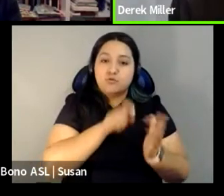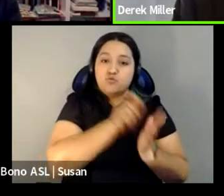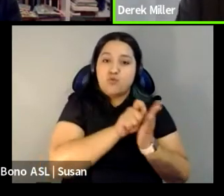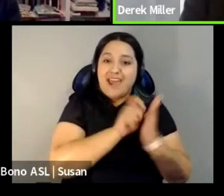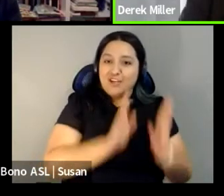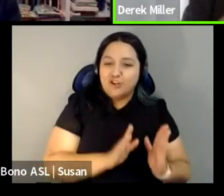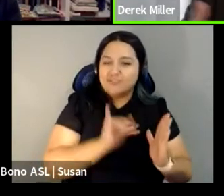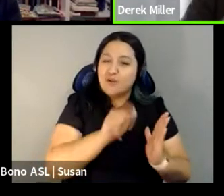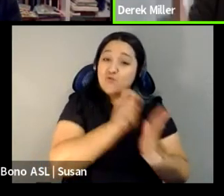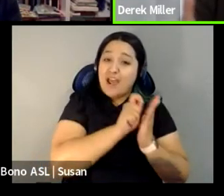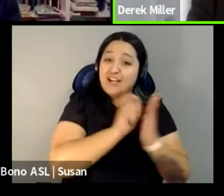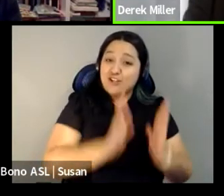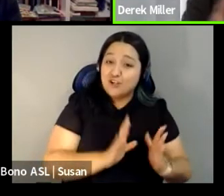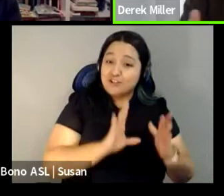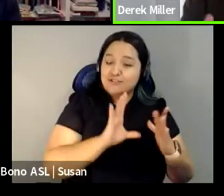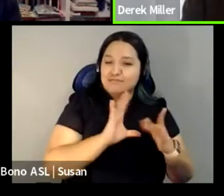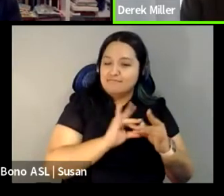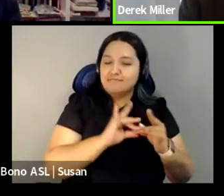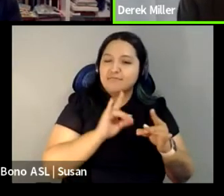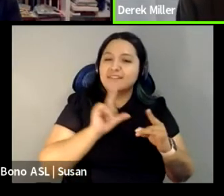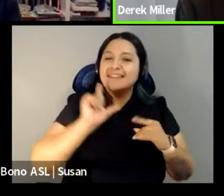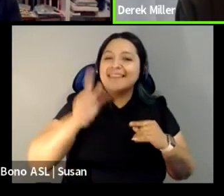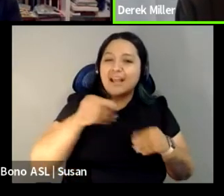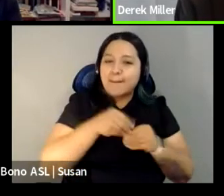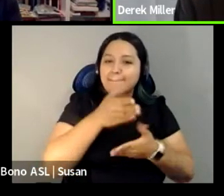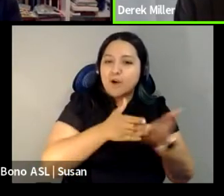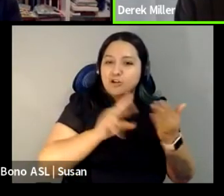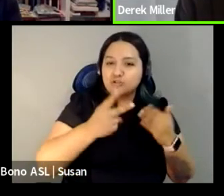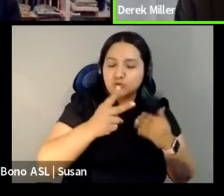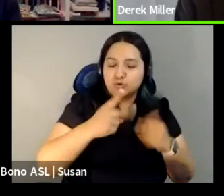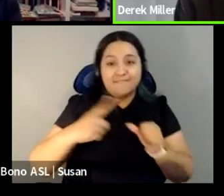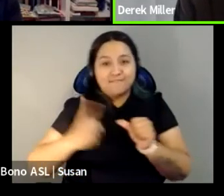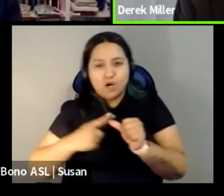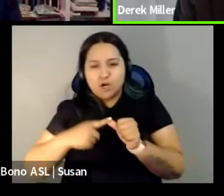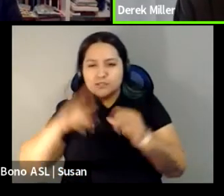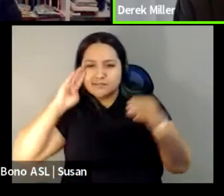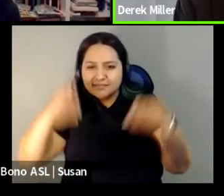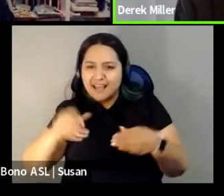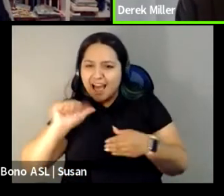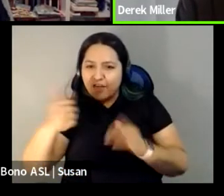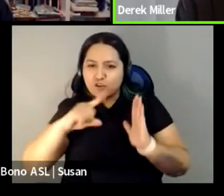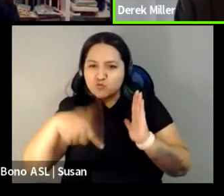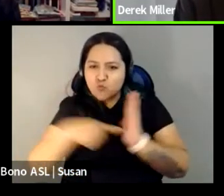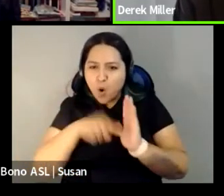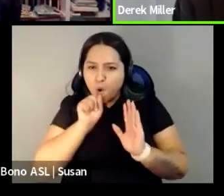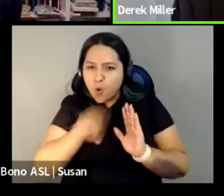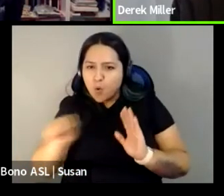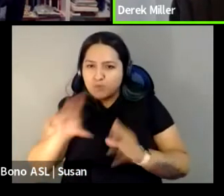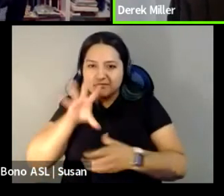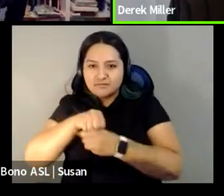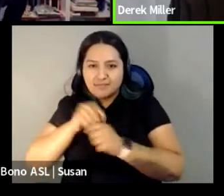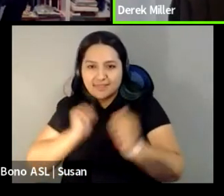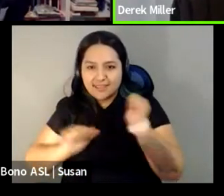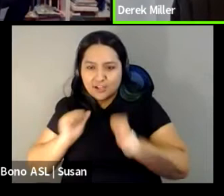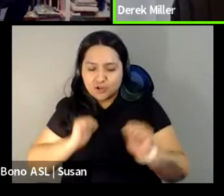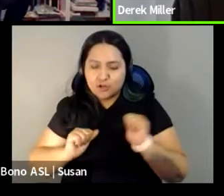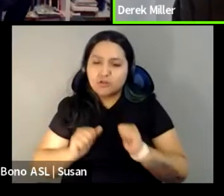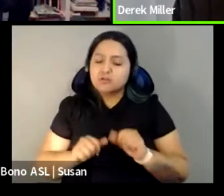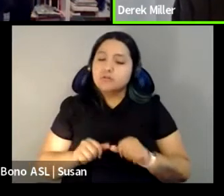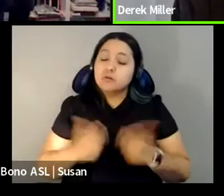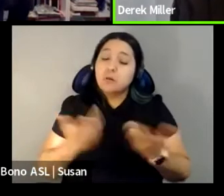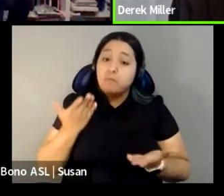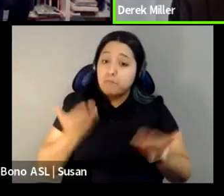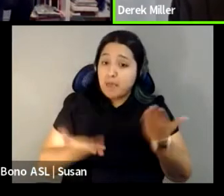two, really. They're around the story, but it's about everyone else first. Can we imagine a retelling of this story in a way